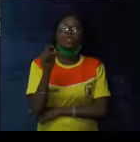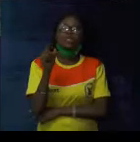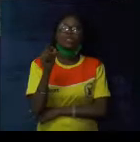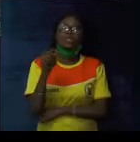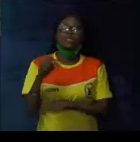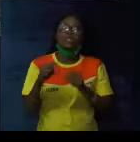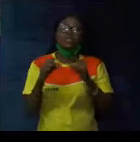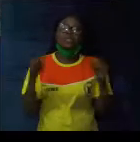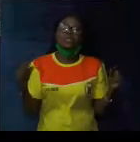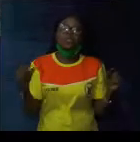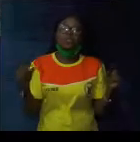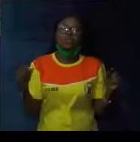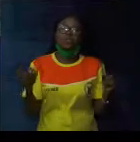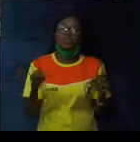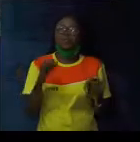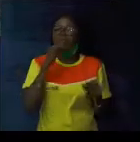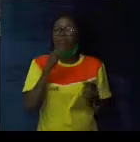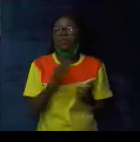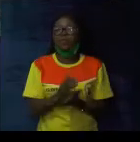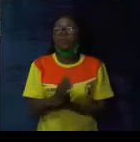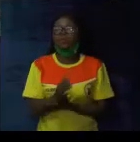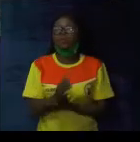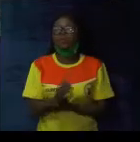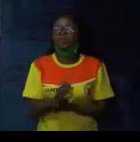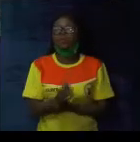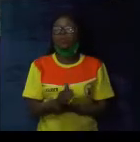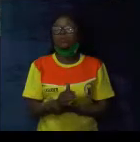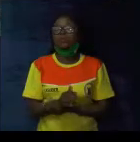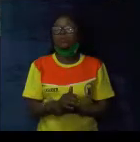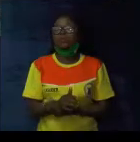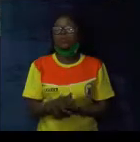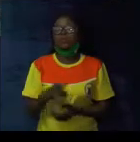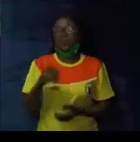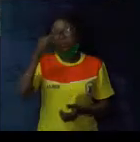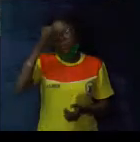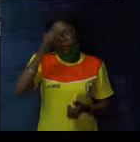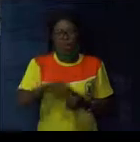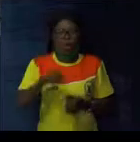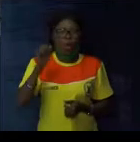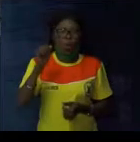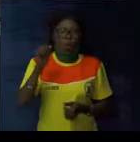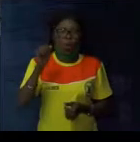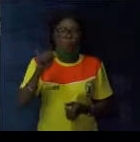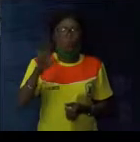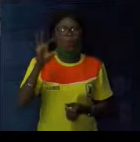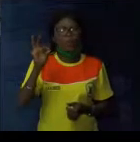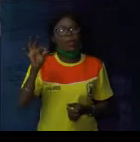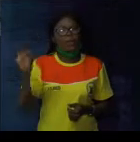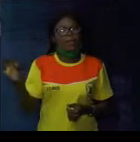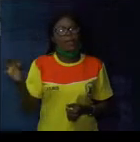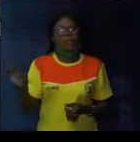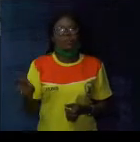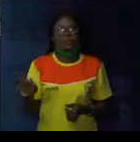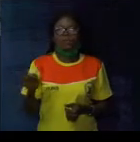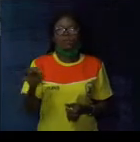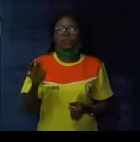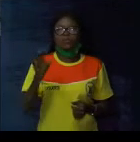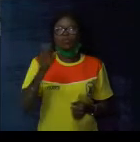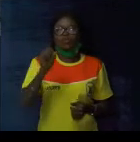means what I will add to an angle to form 180 degrees. Remember, coco 90,